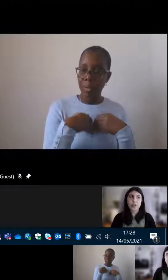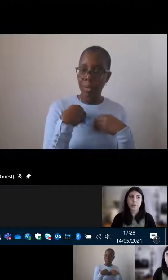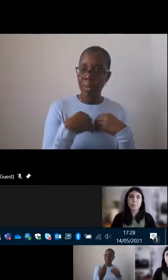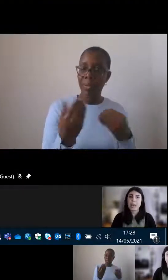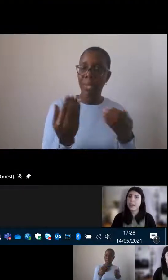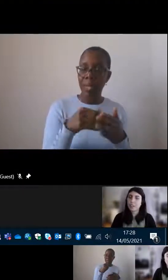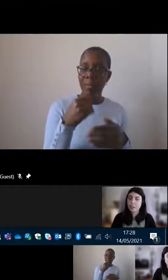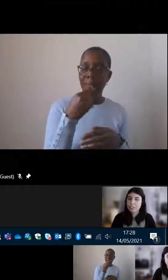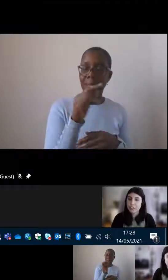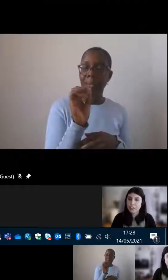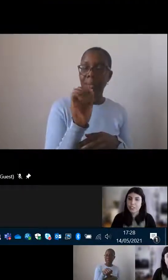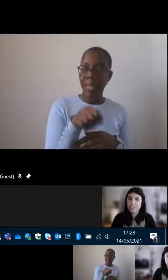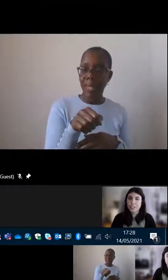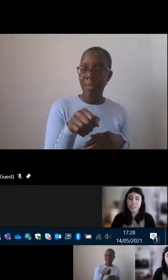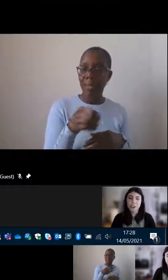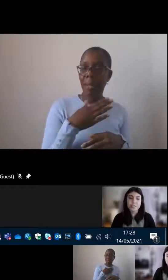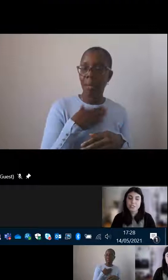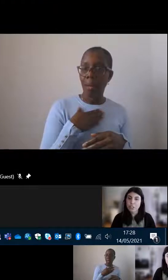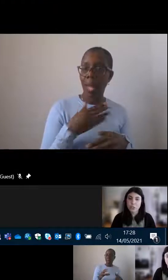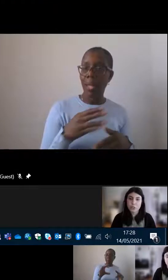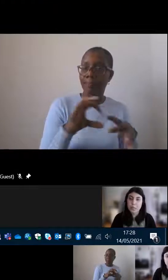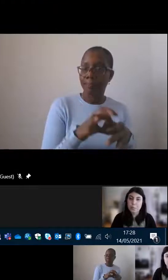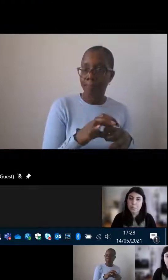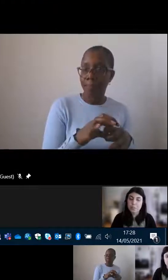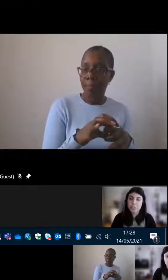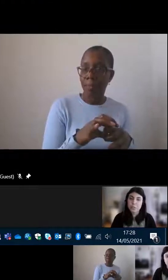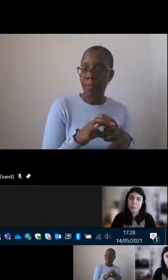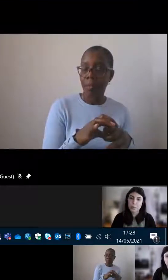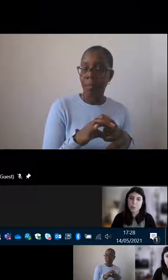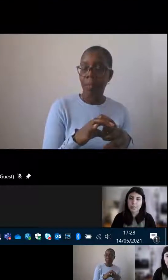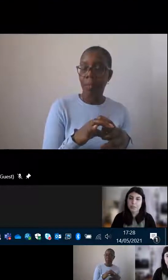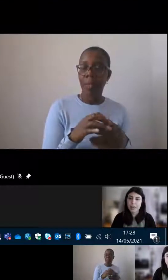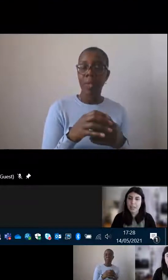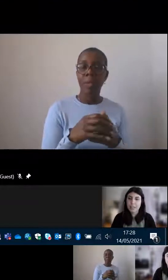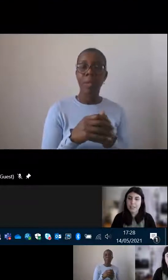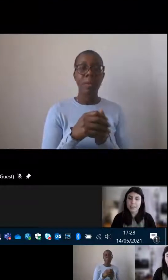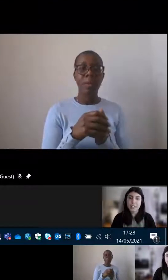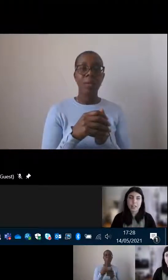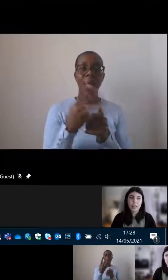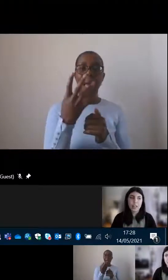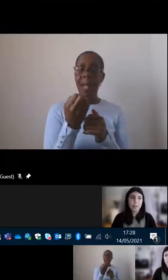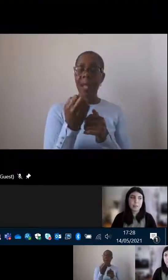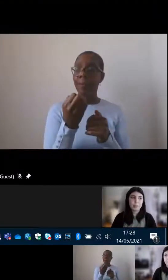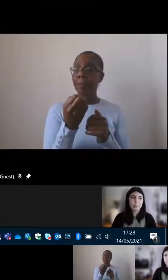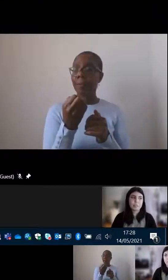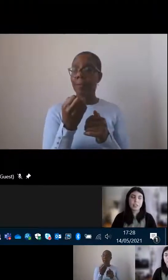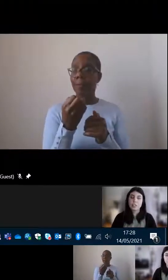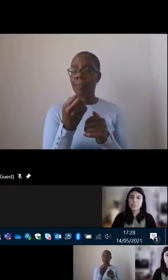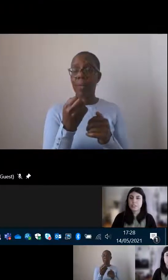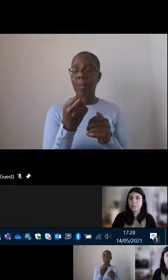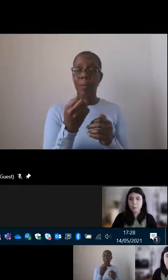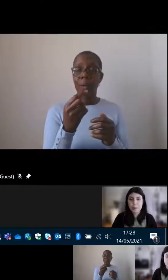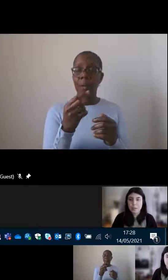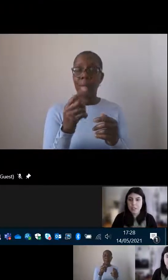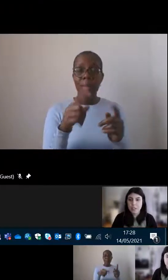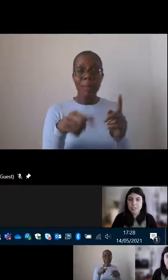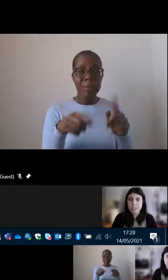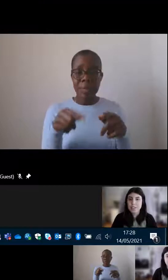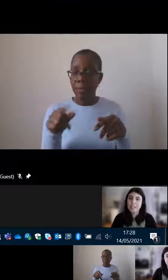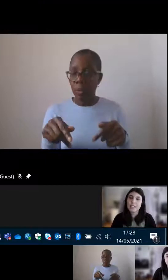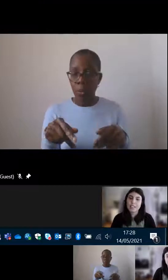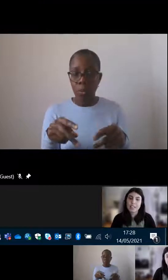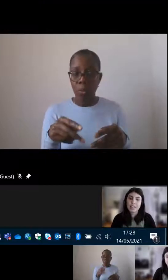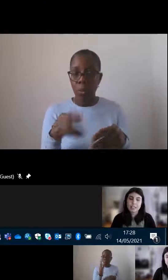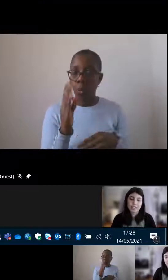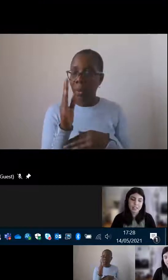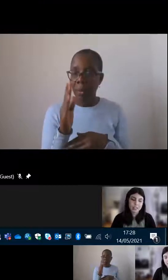updates on parent offers, offers for young people and support and advice. There's lots of different webinars